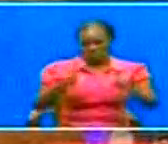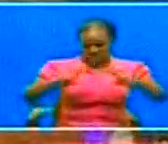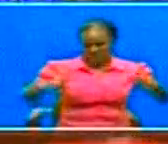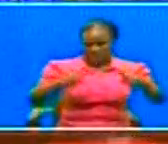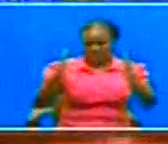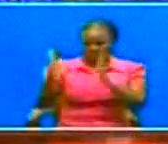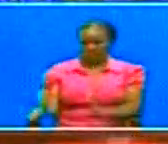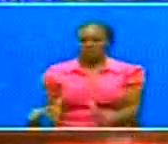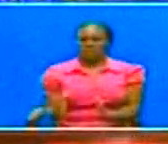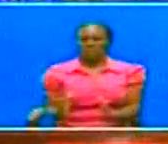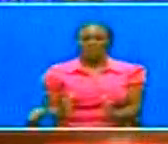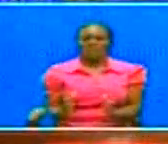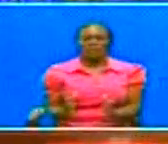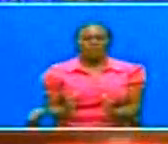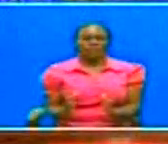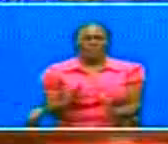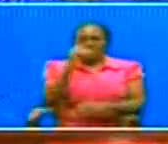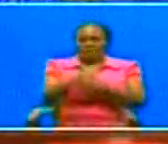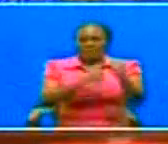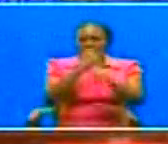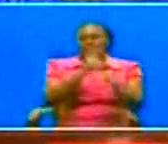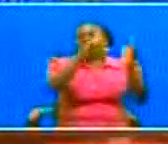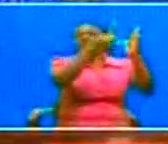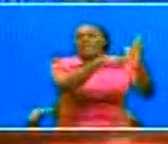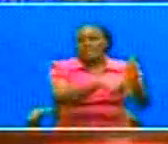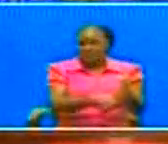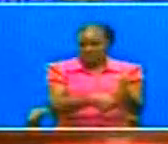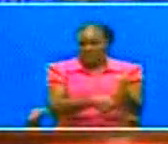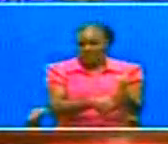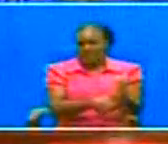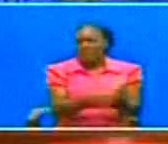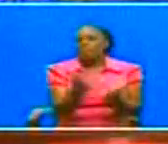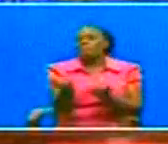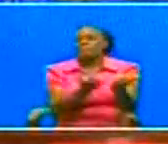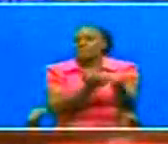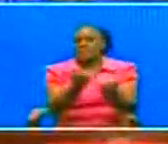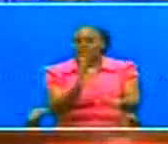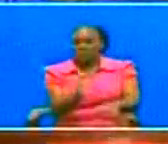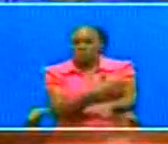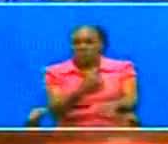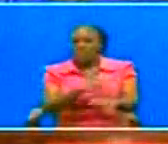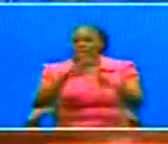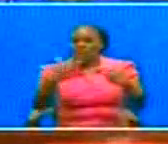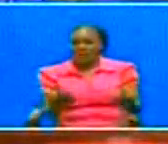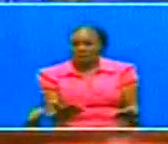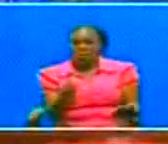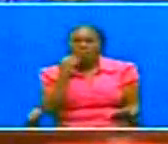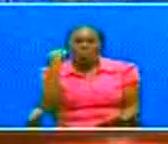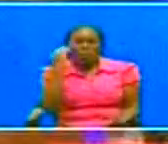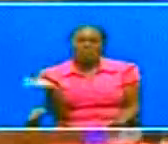So, a dozen or so years later, what's it like in this business, especially since you're home